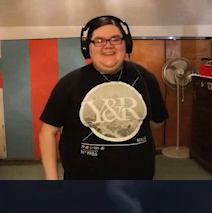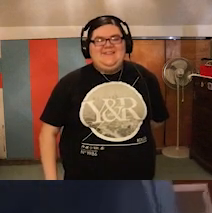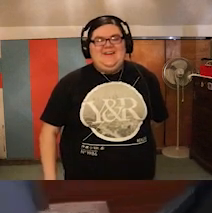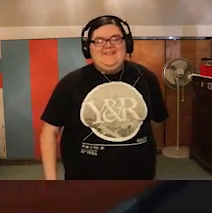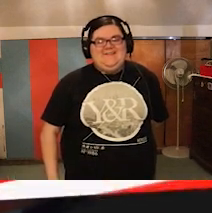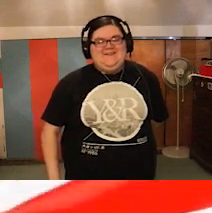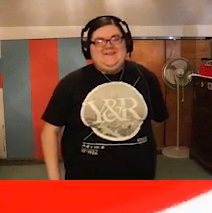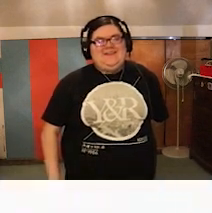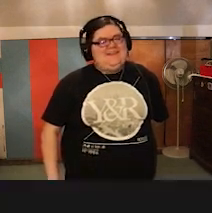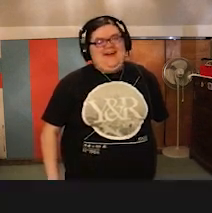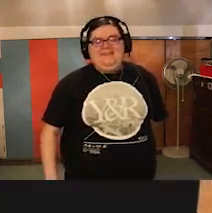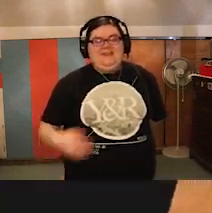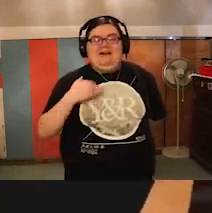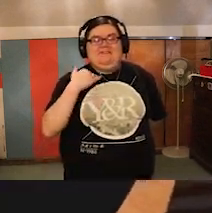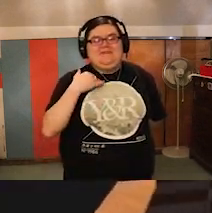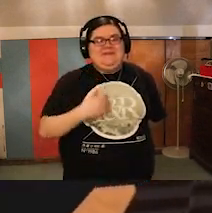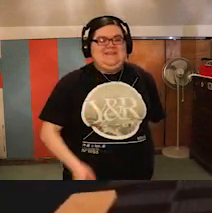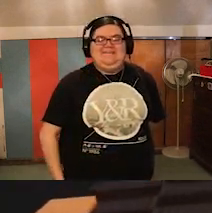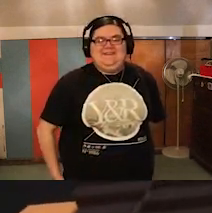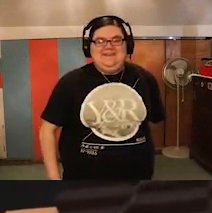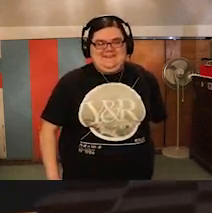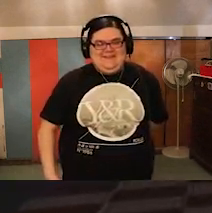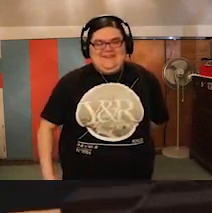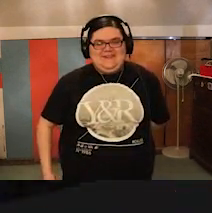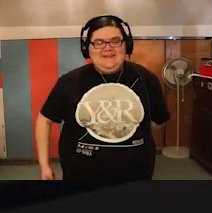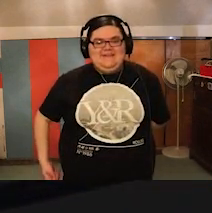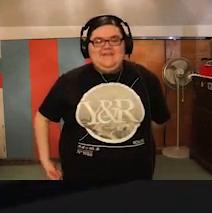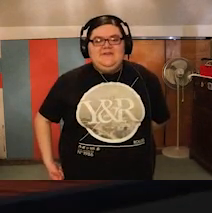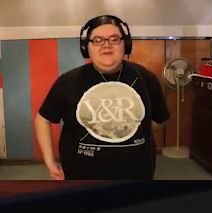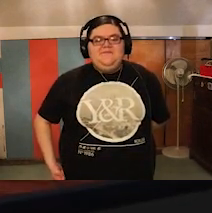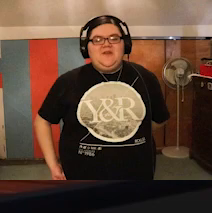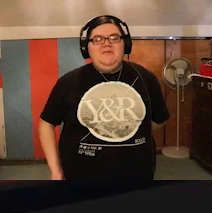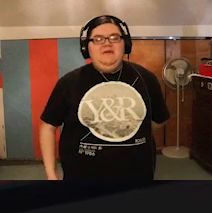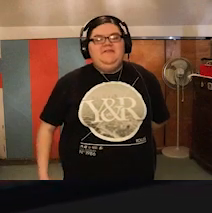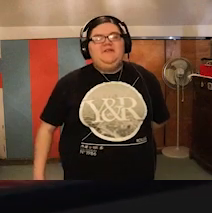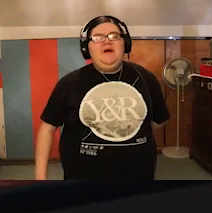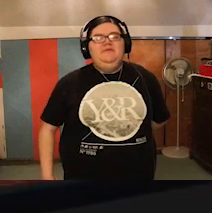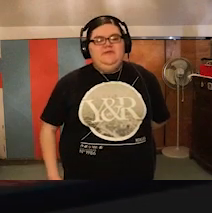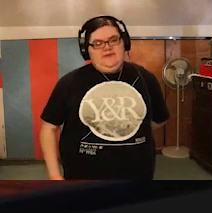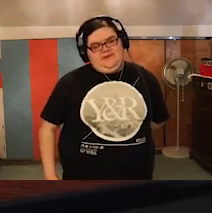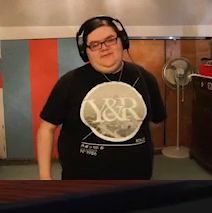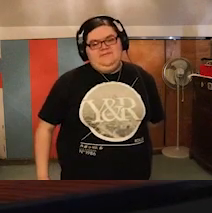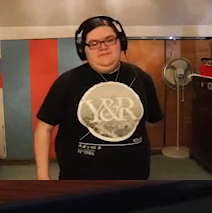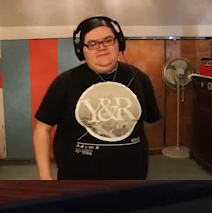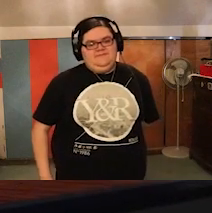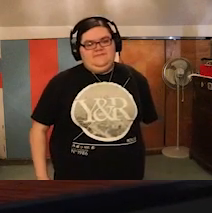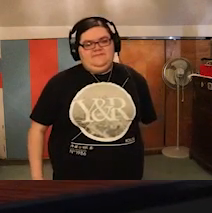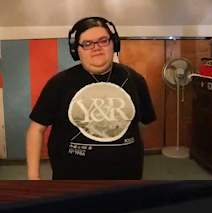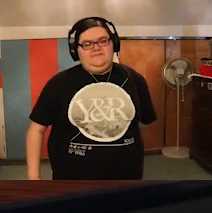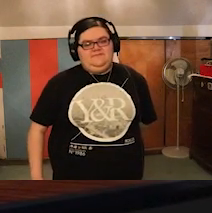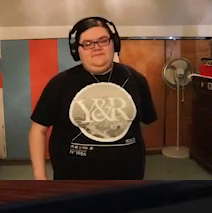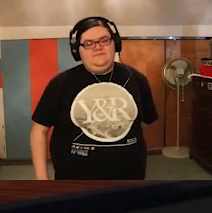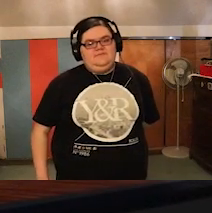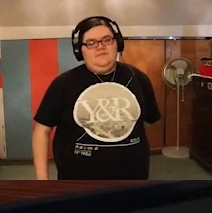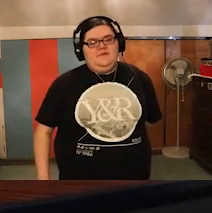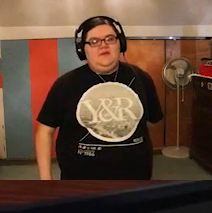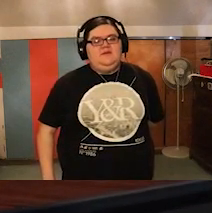I couldn't think of how it went for a second. I was completely off. I know it was. Bouncy wall, my bad. Bouncy. You say it was a drop.